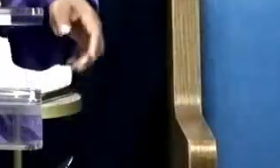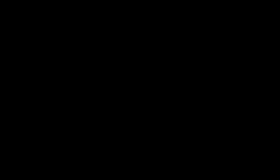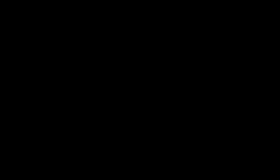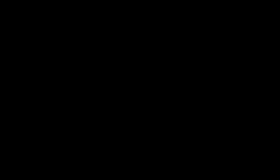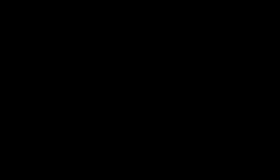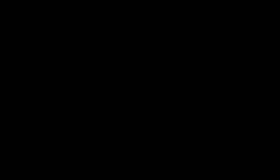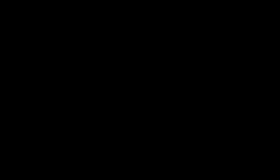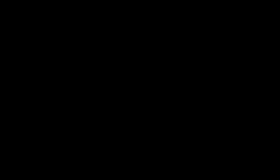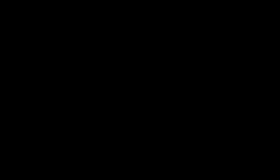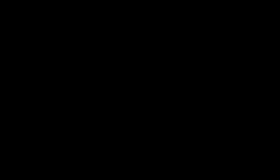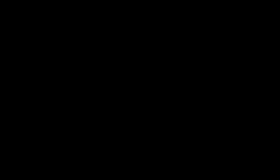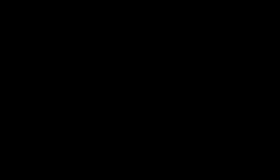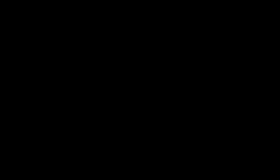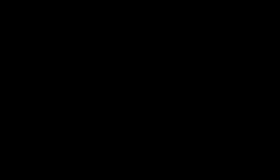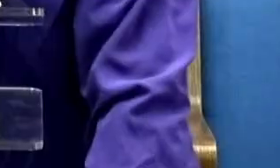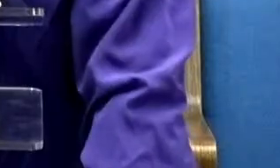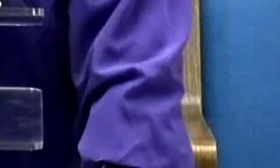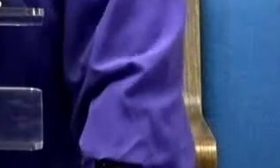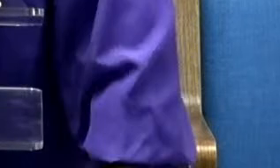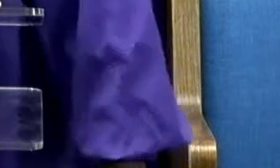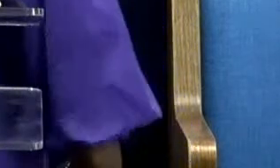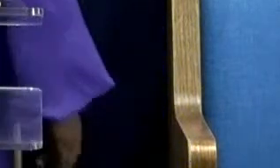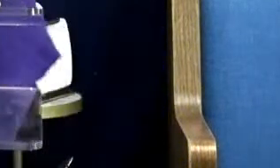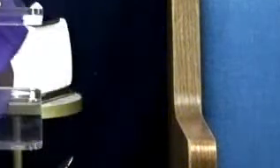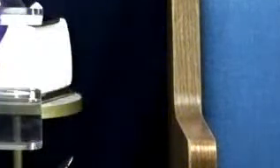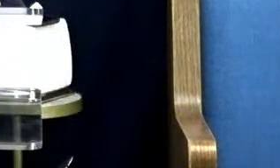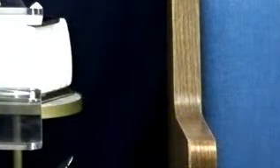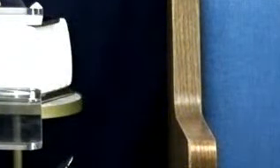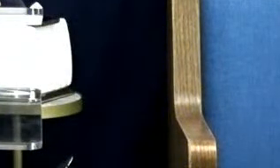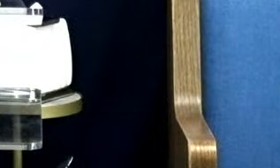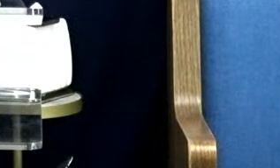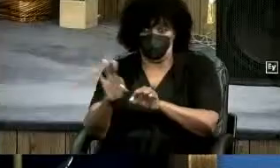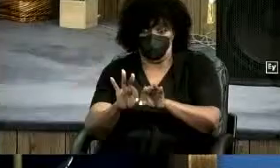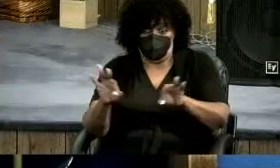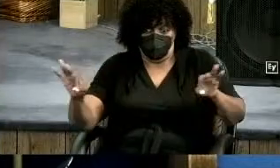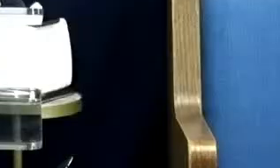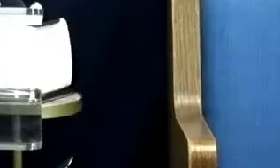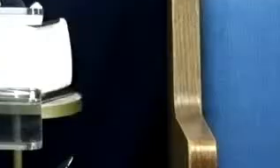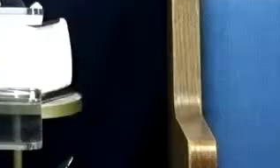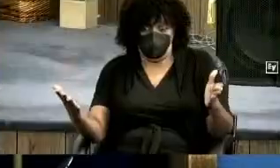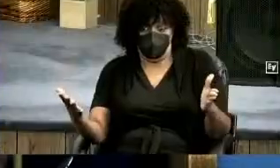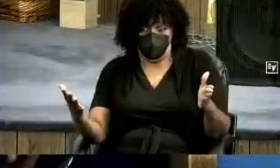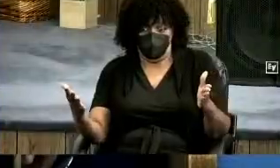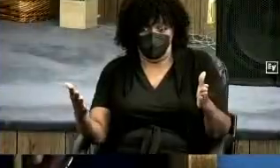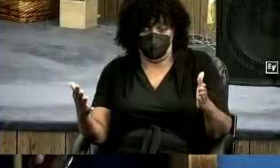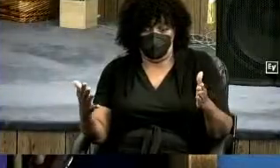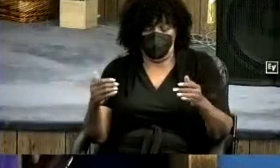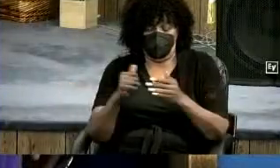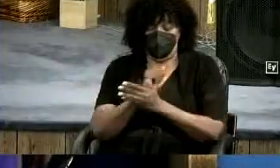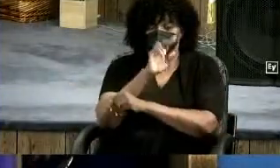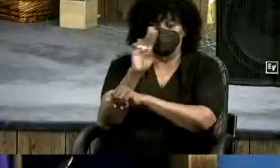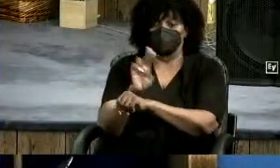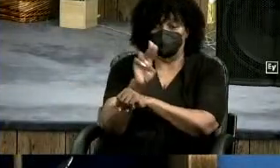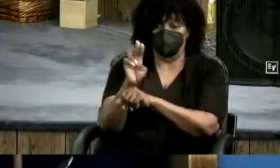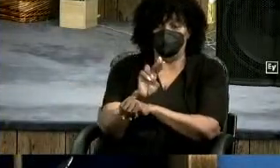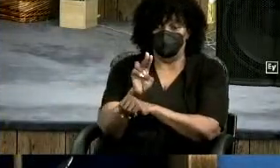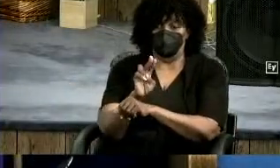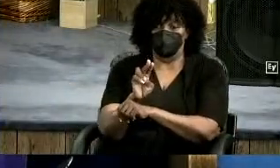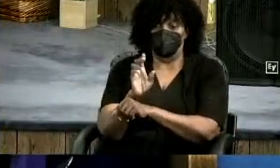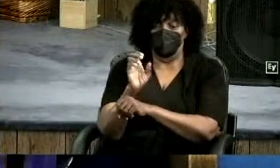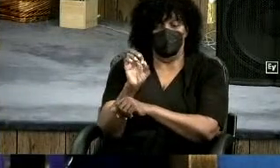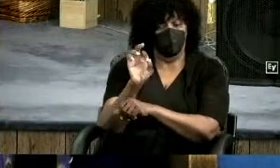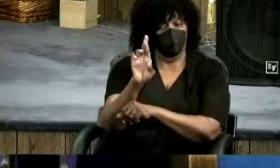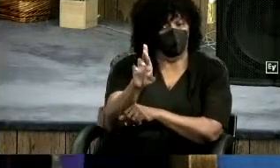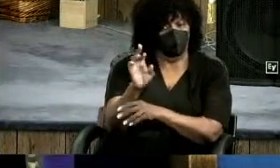They're no different than this podium or this desk or this bottle of water. There's just something, a resource to be used, unless